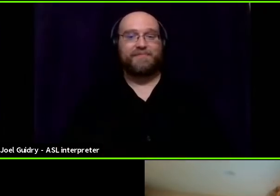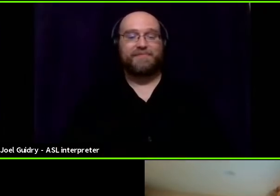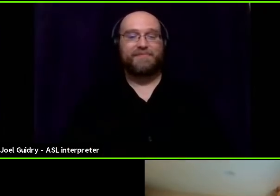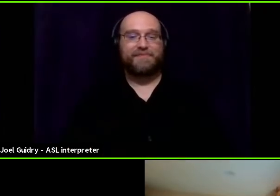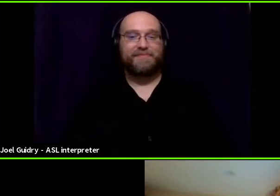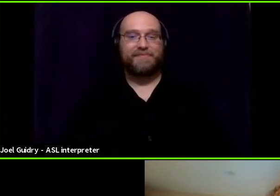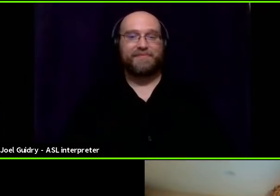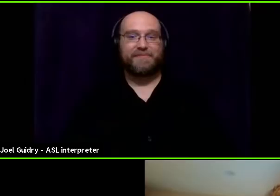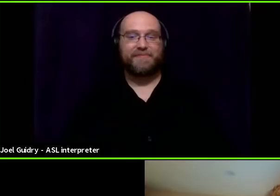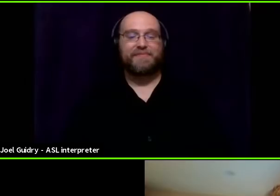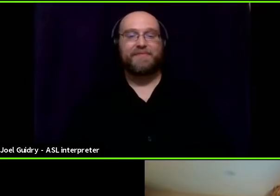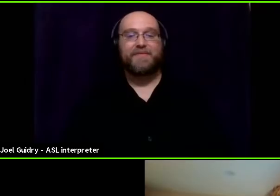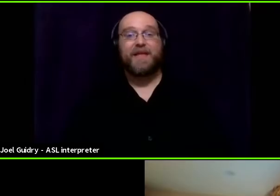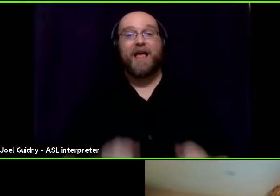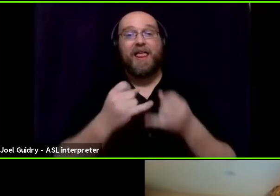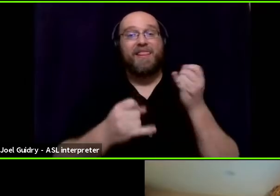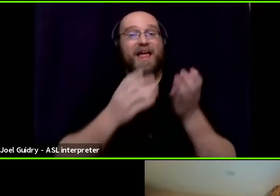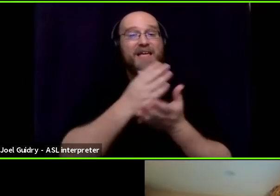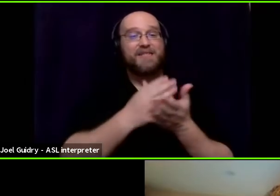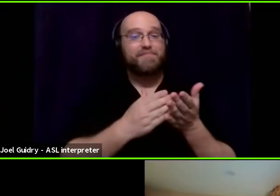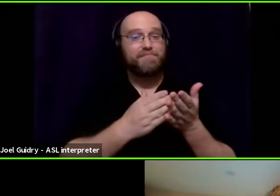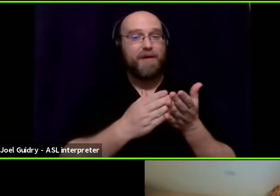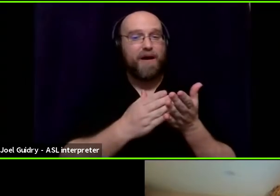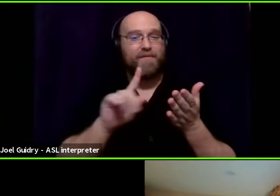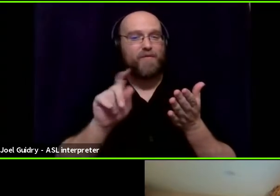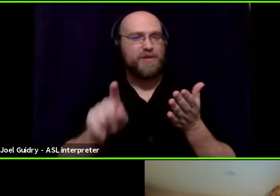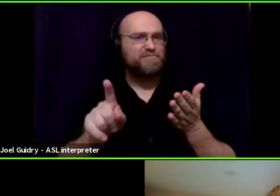The last part of the question, remind me again.